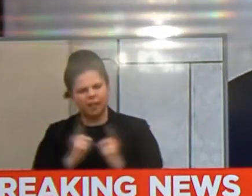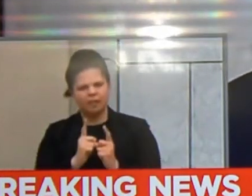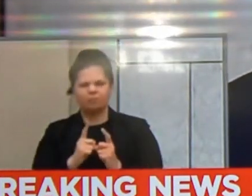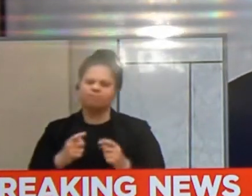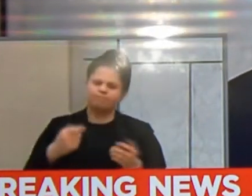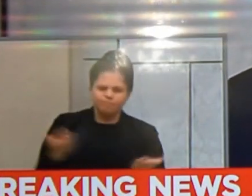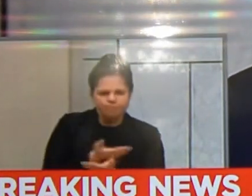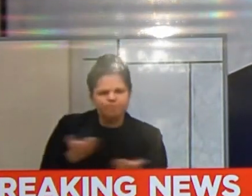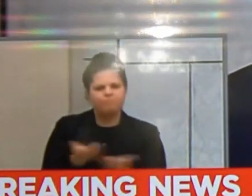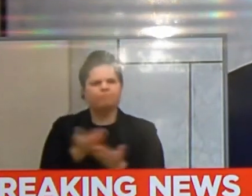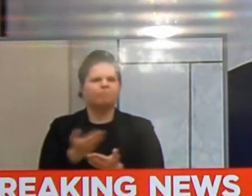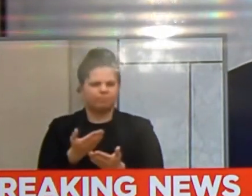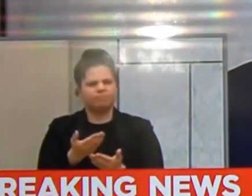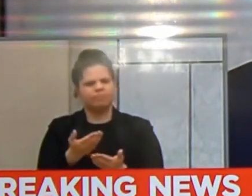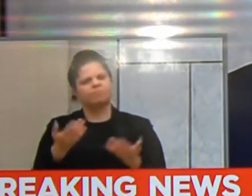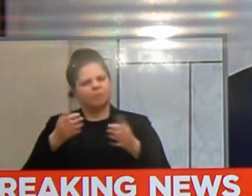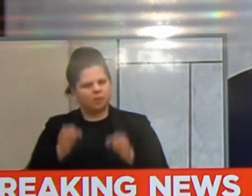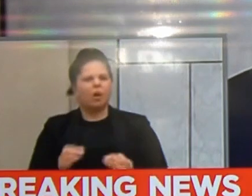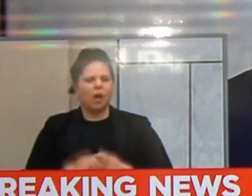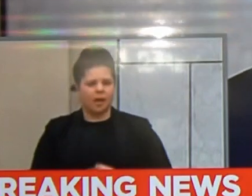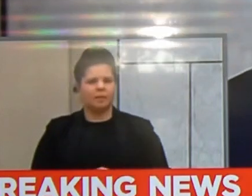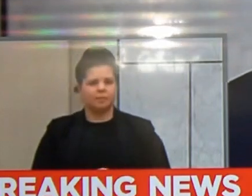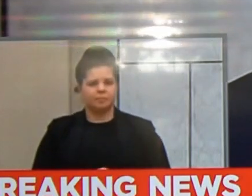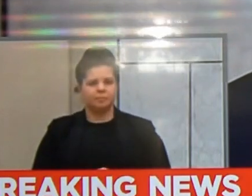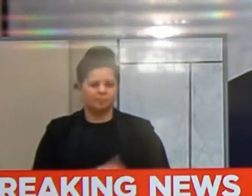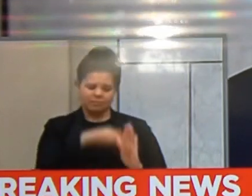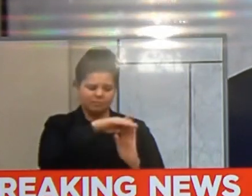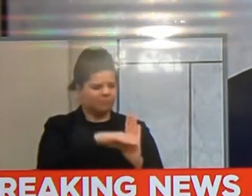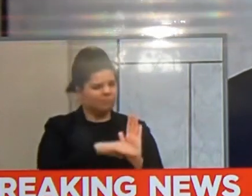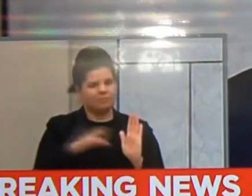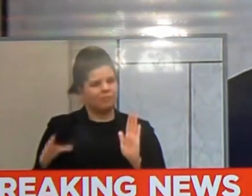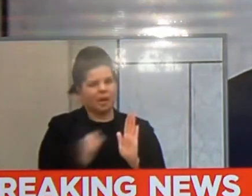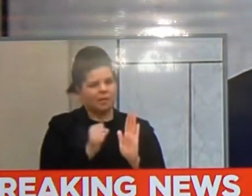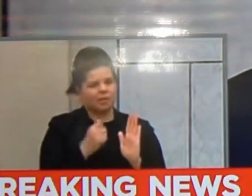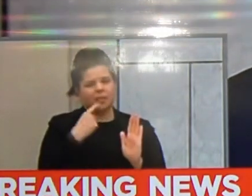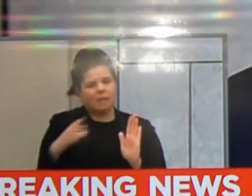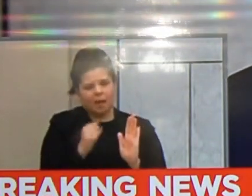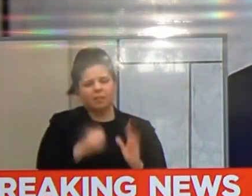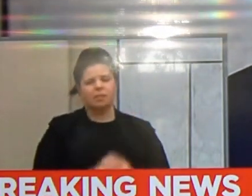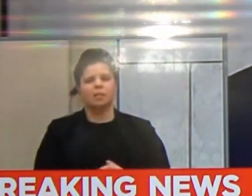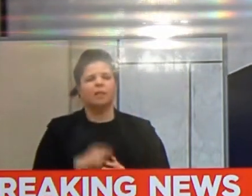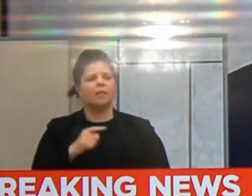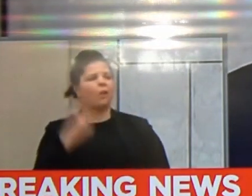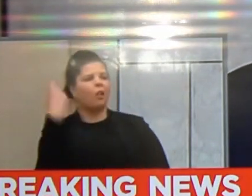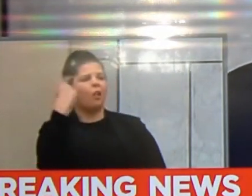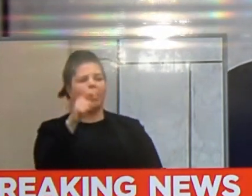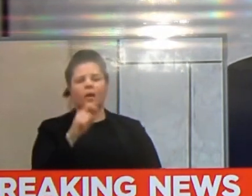The mandatory code would require it, and if you sit outside the mandatory code, then you are leaving yourselves out in the